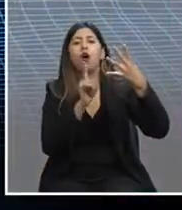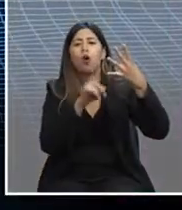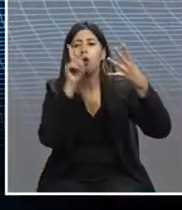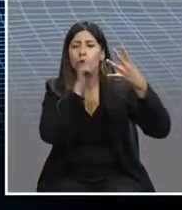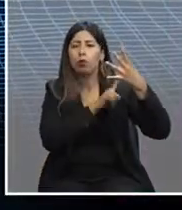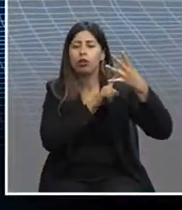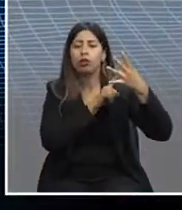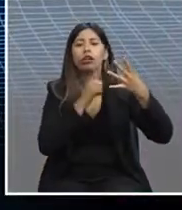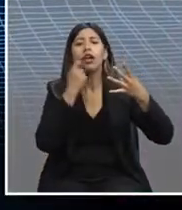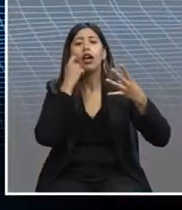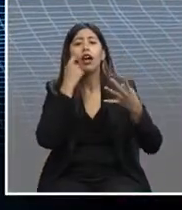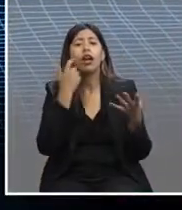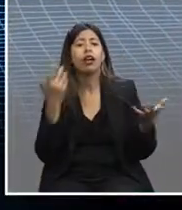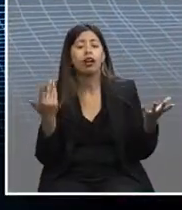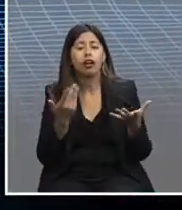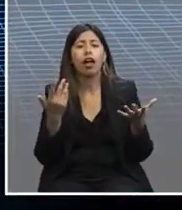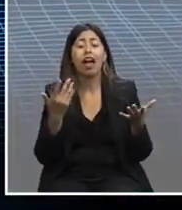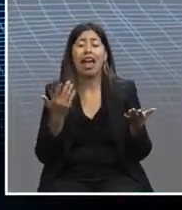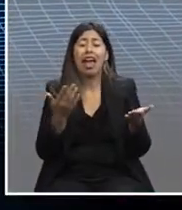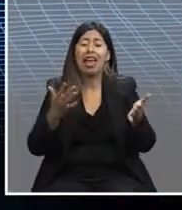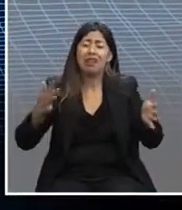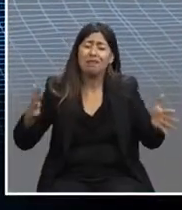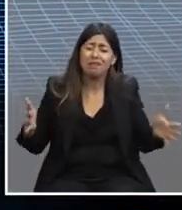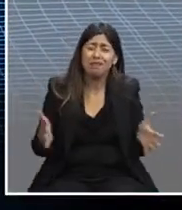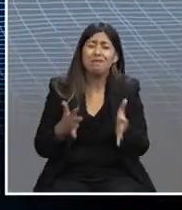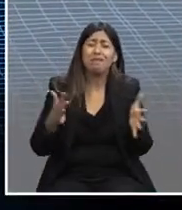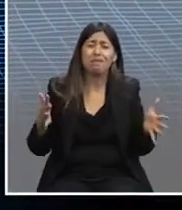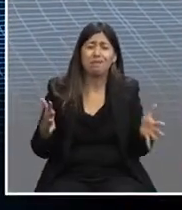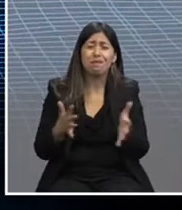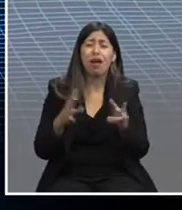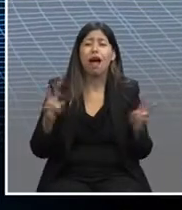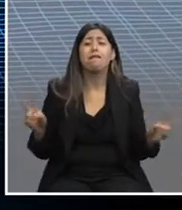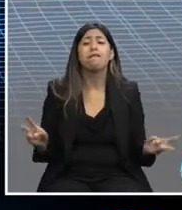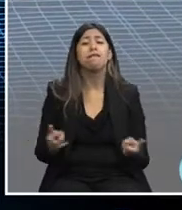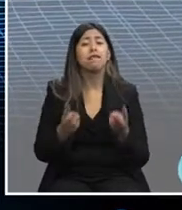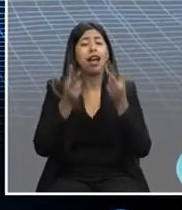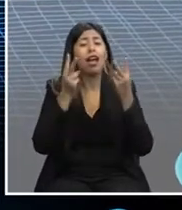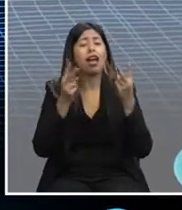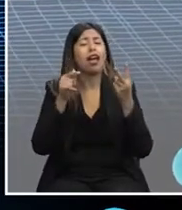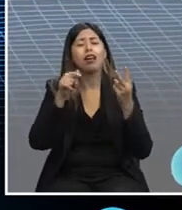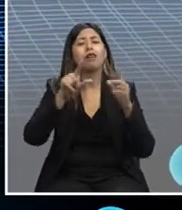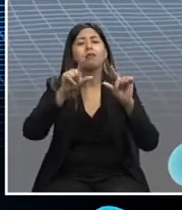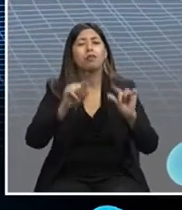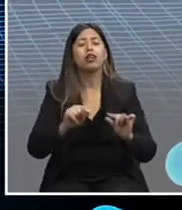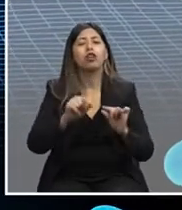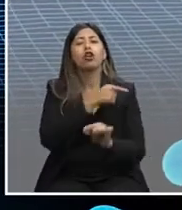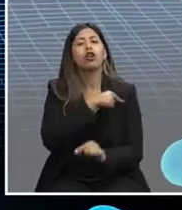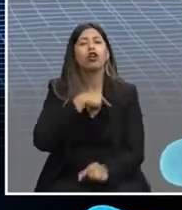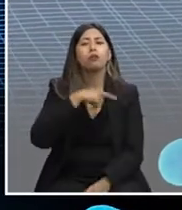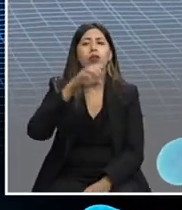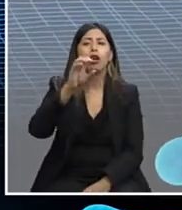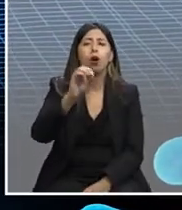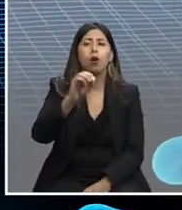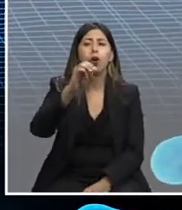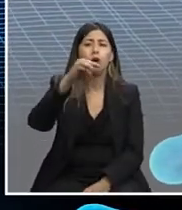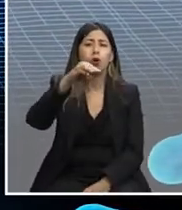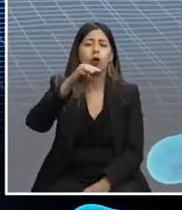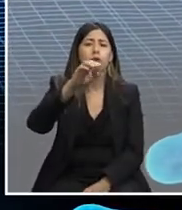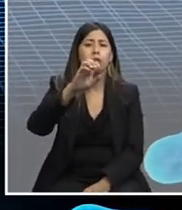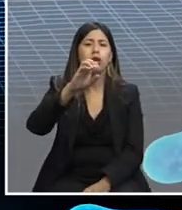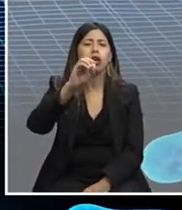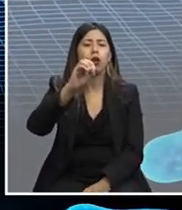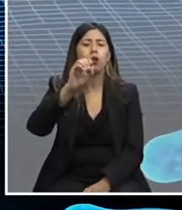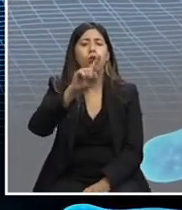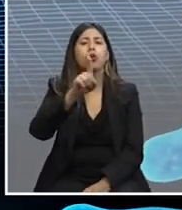called homeostasis. Homeostasis has been the life-sustaining principle of every organism on Earth since the first bacteria in